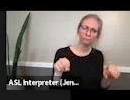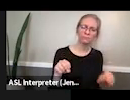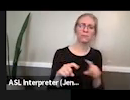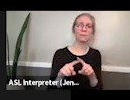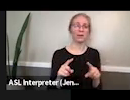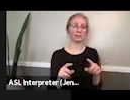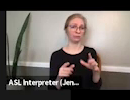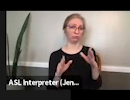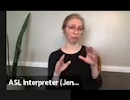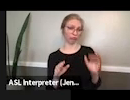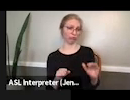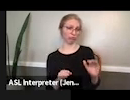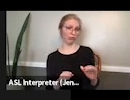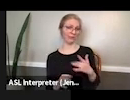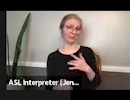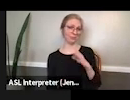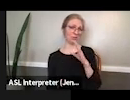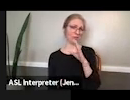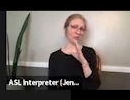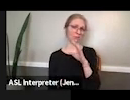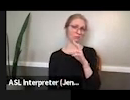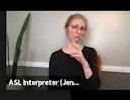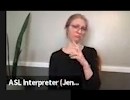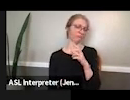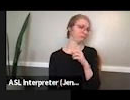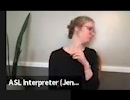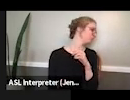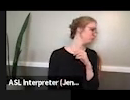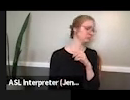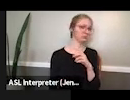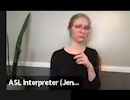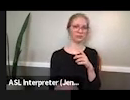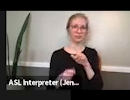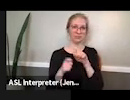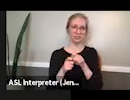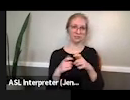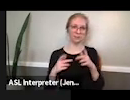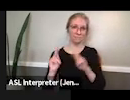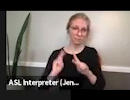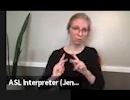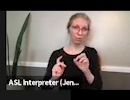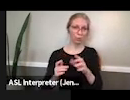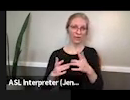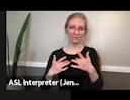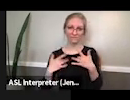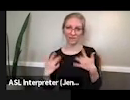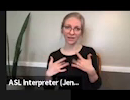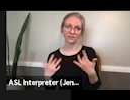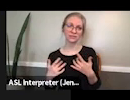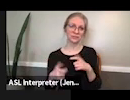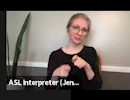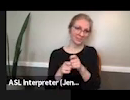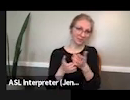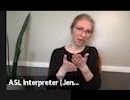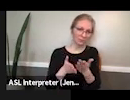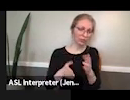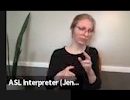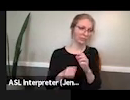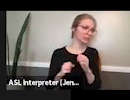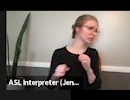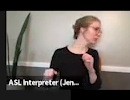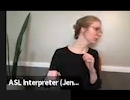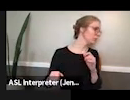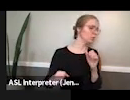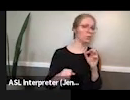away from certain events, certain people, certain objects? Does he seem to approach or really be drawn